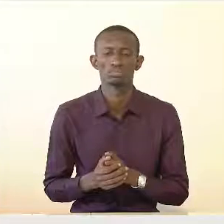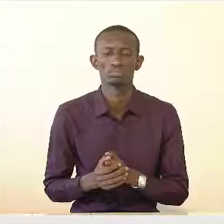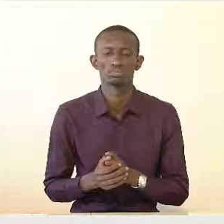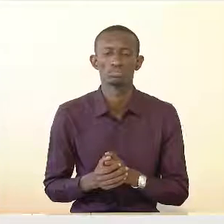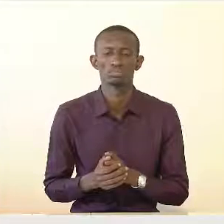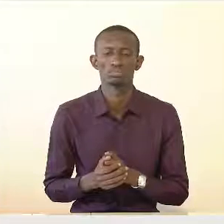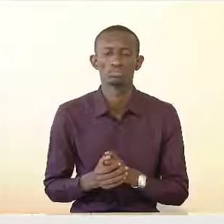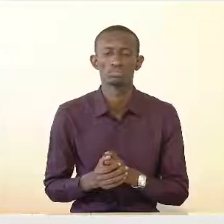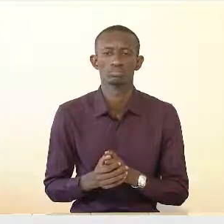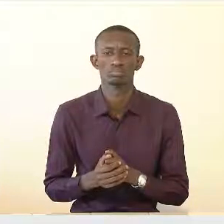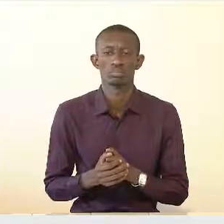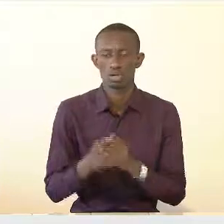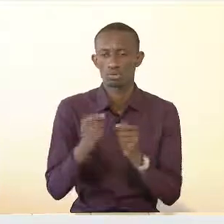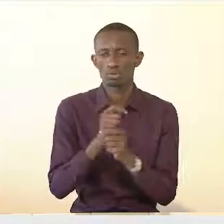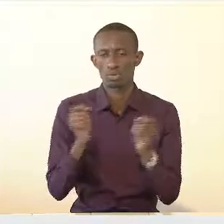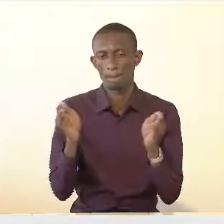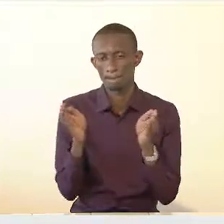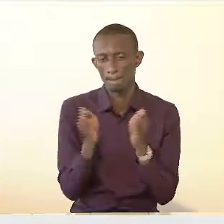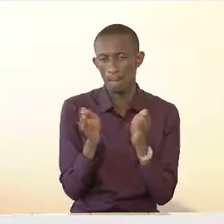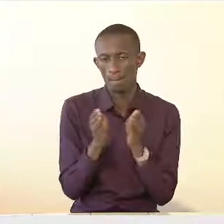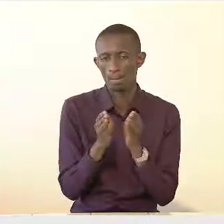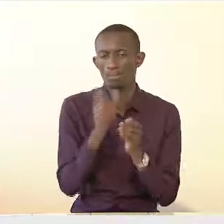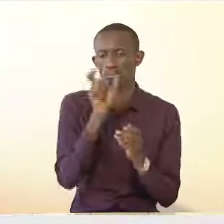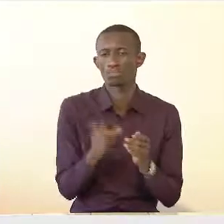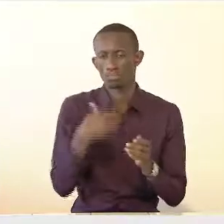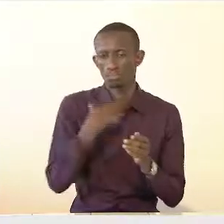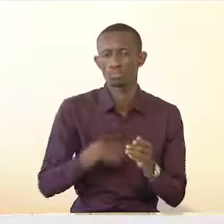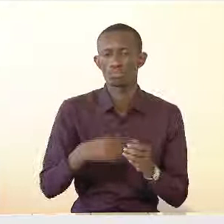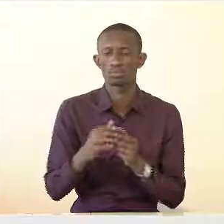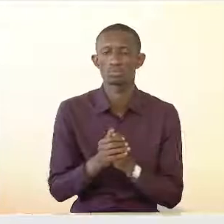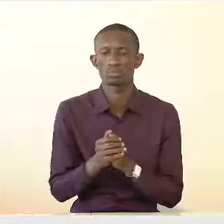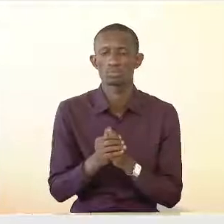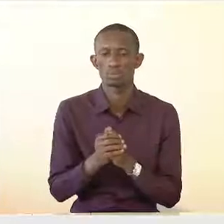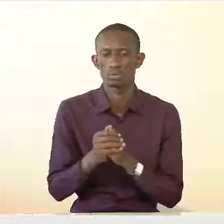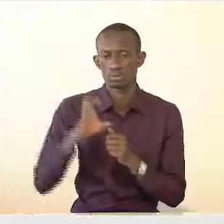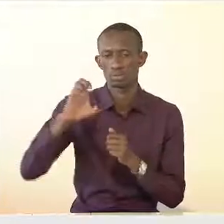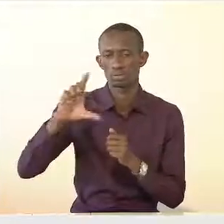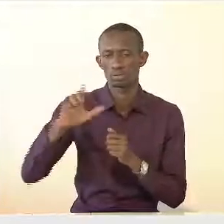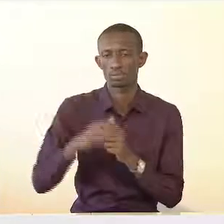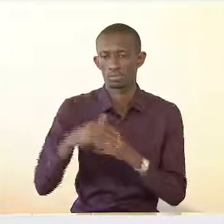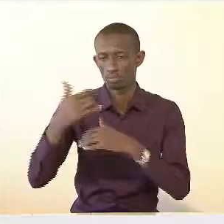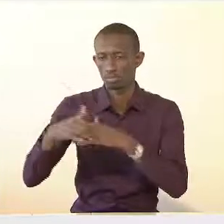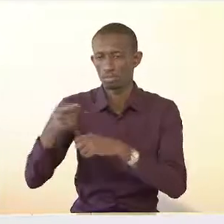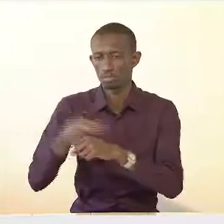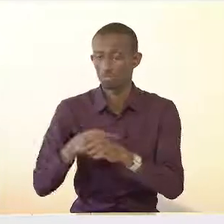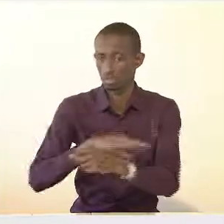the narrowing of the lumen of the arterioles, and reduces the supply of blood to the capillaries. This means